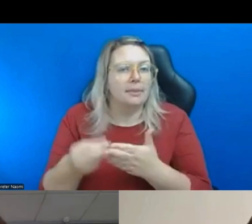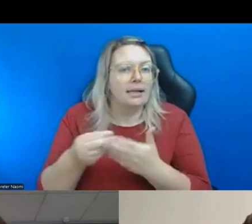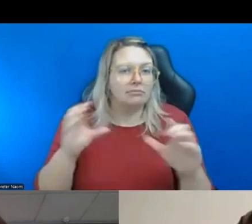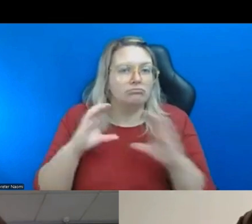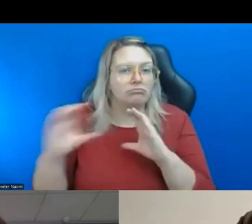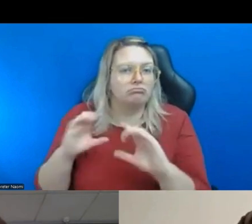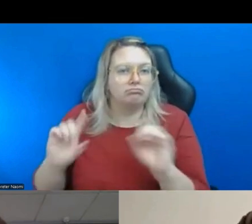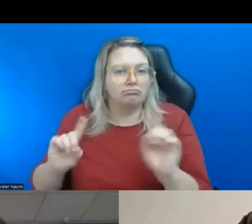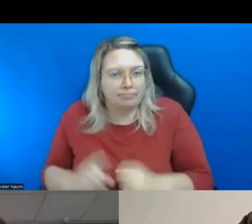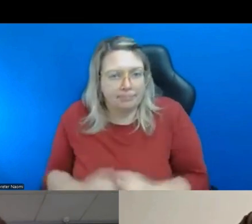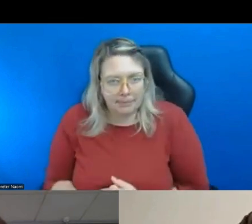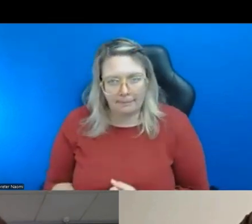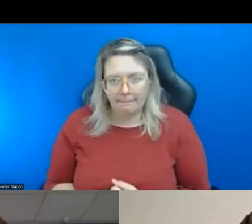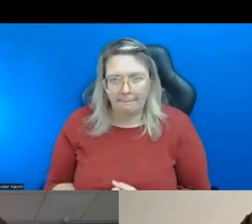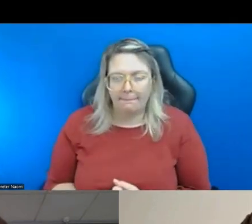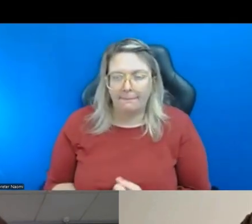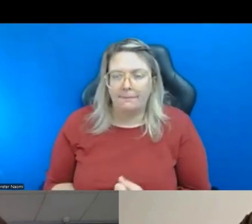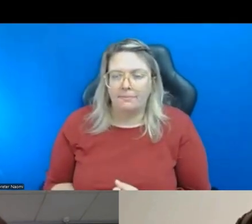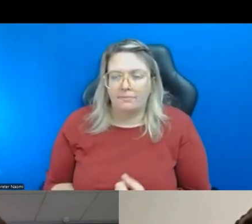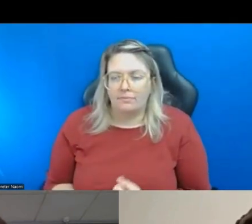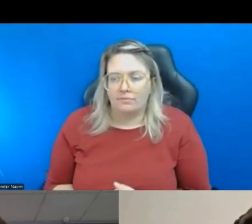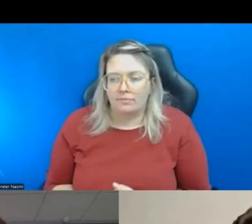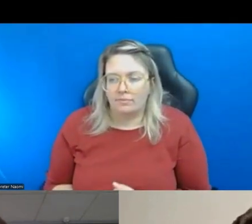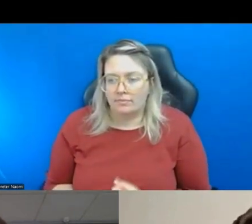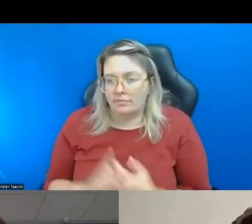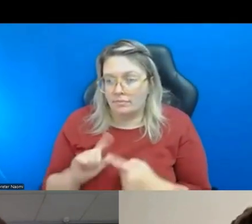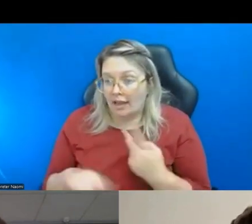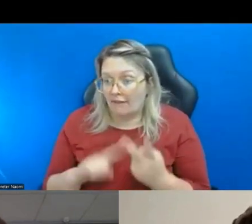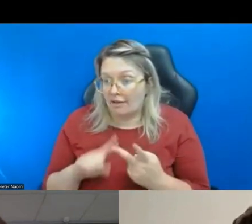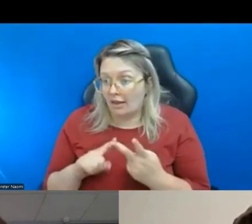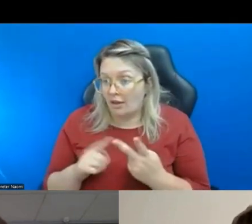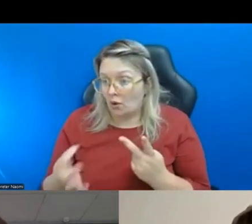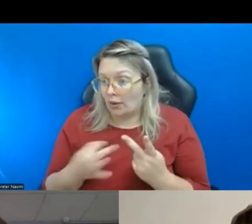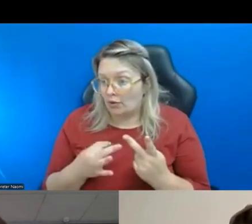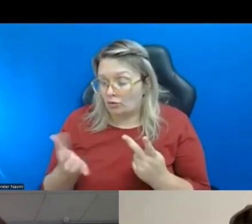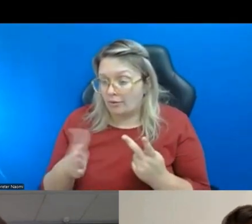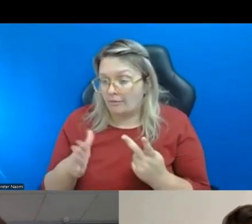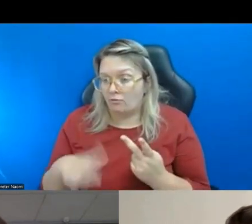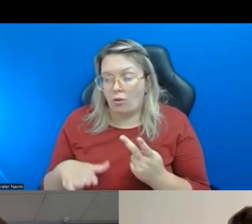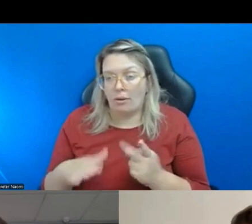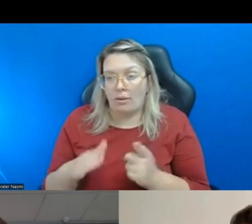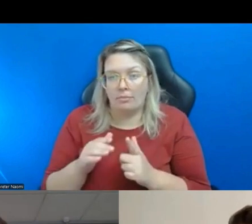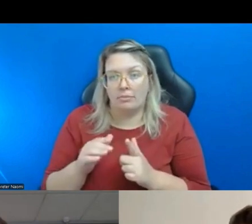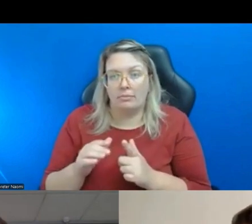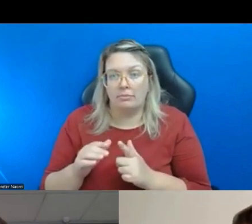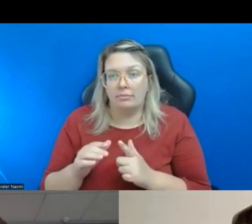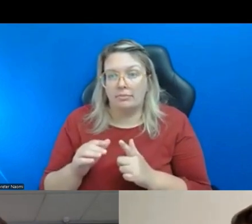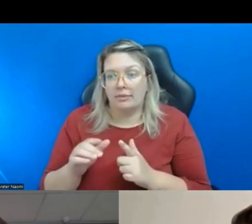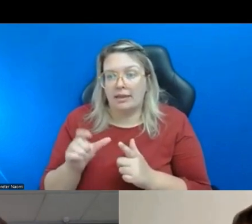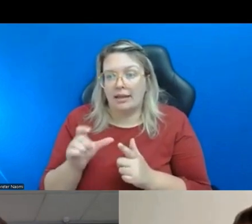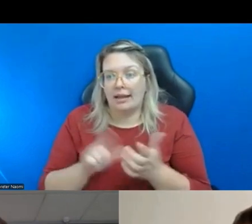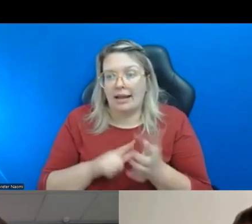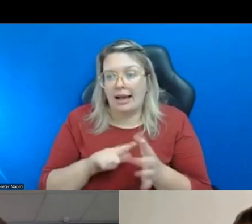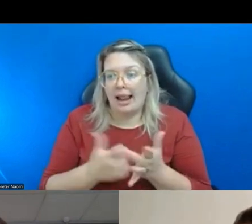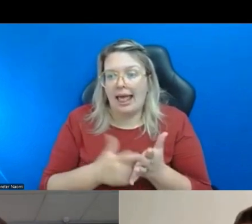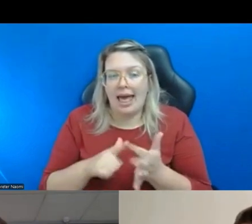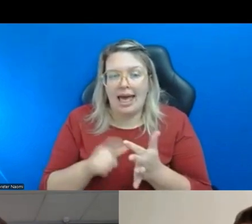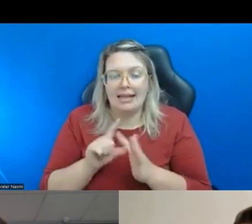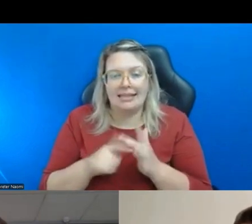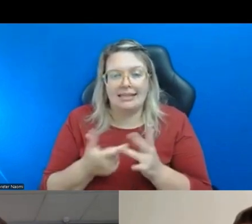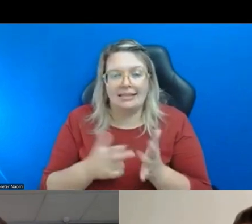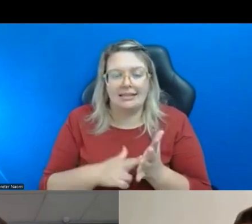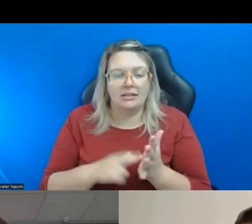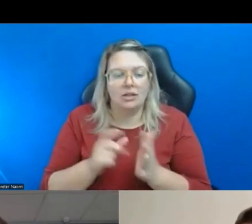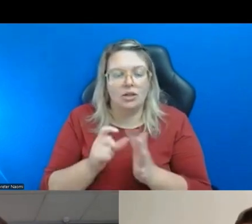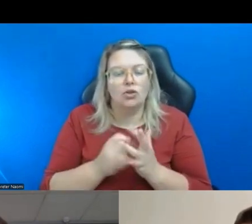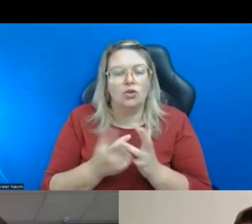Thank you, Lee. We have another question as well in the chat, which is from, I think, Claire Dixon from Dorset Museum and